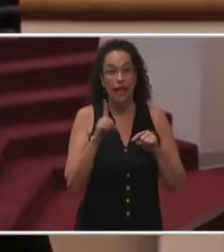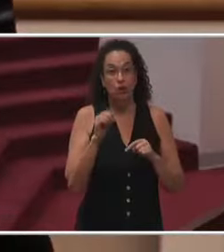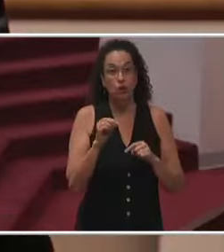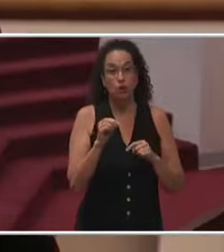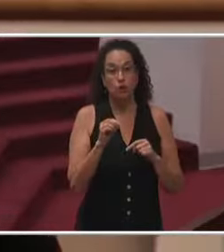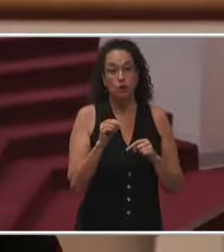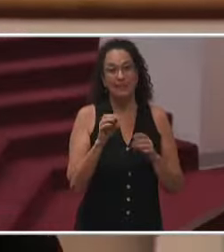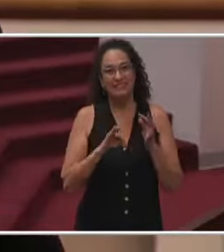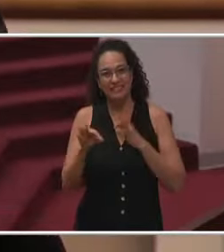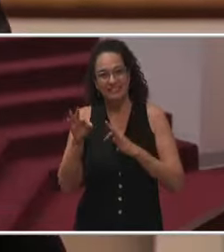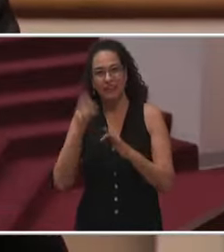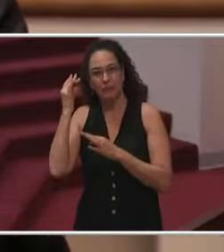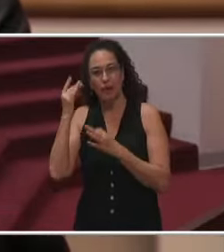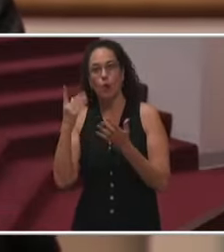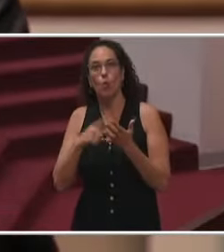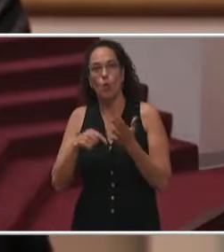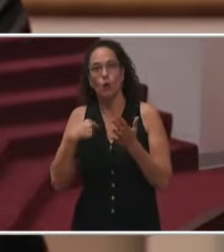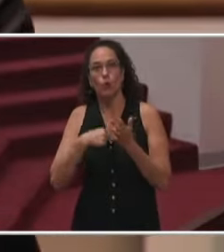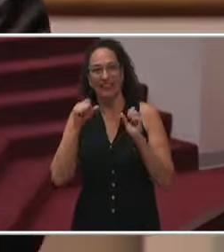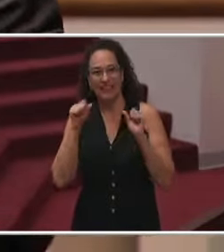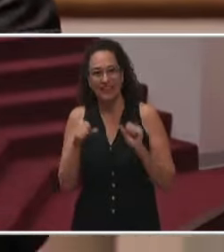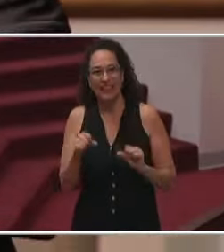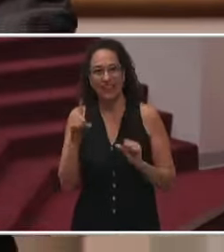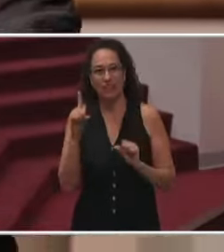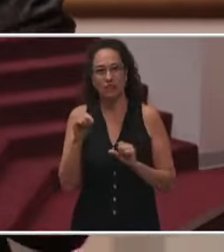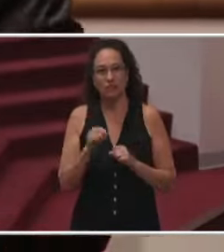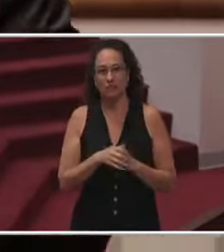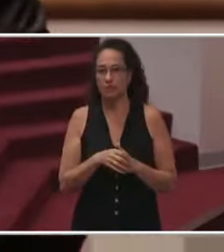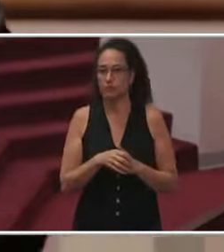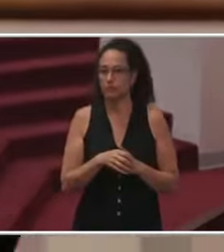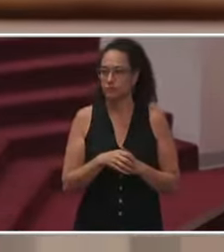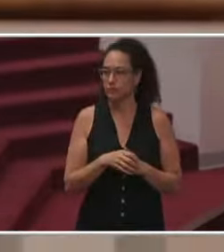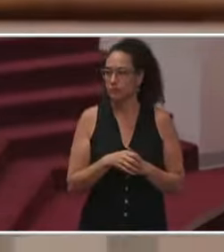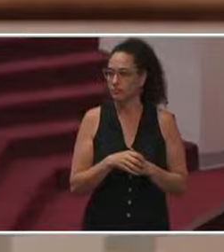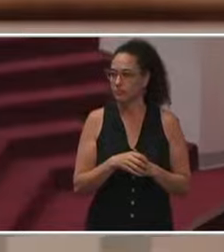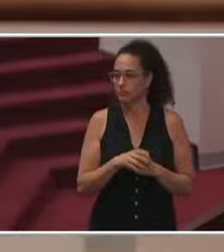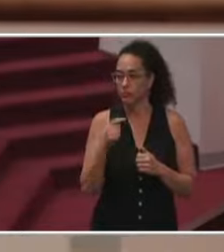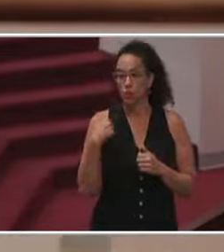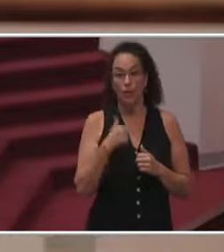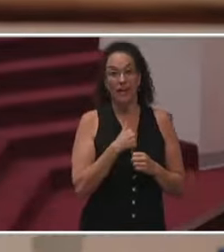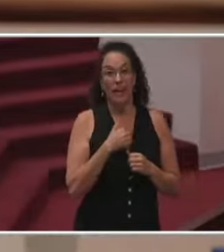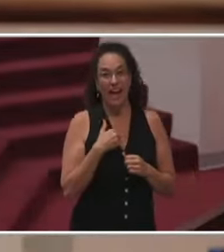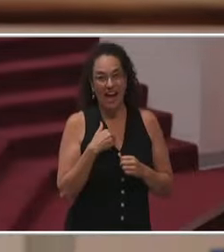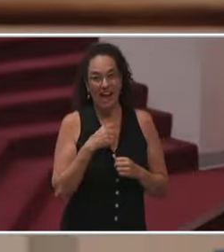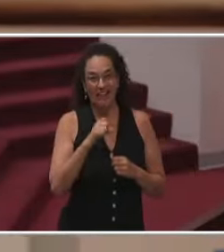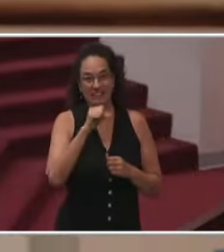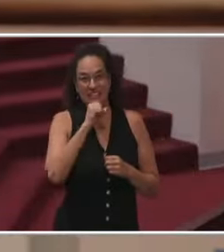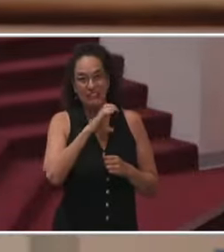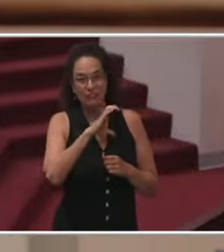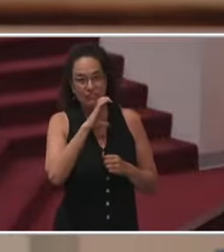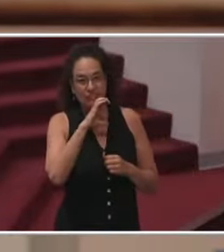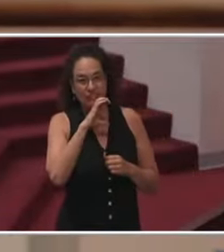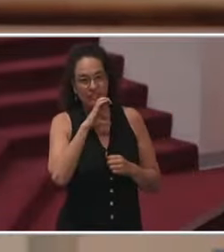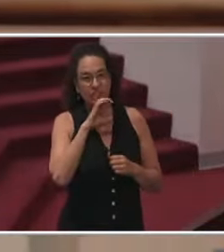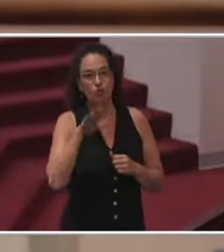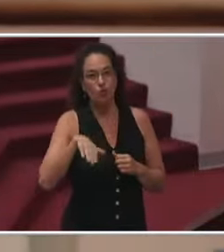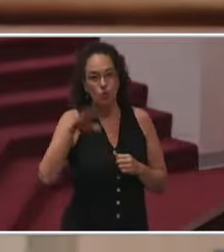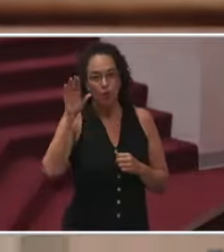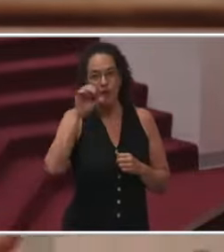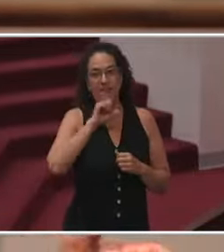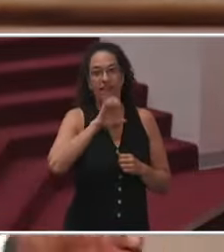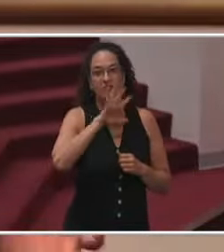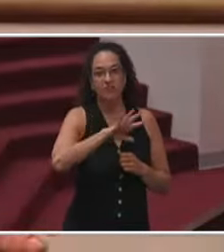opposed to what we can do. You know, and we have seniors who range from the age of 55 to